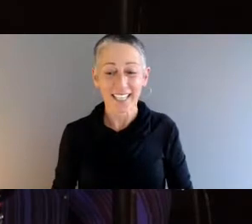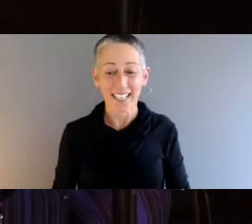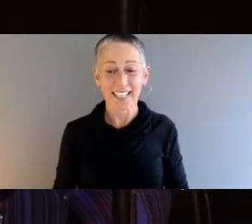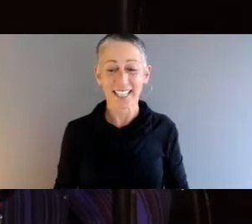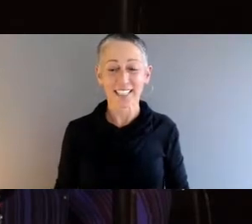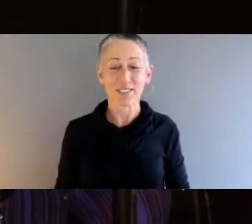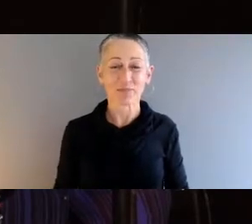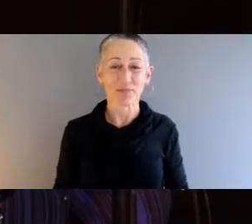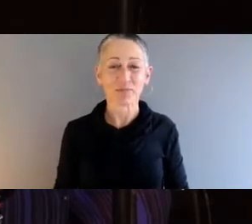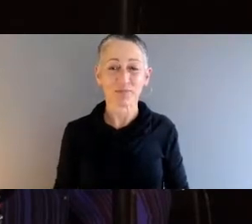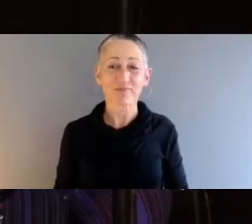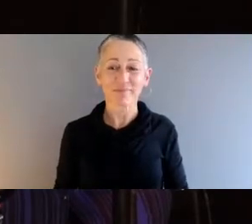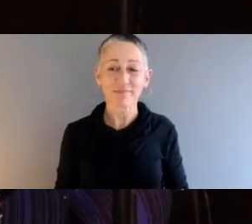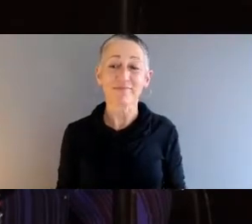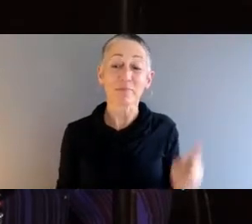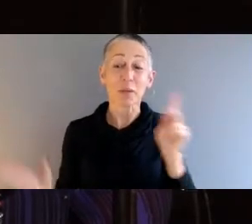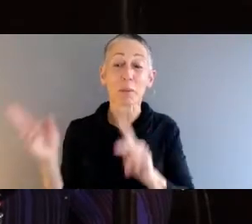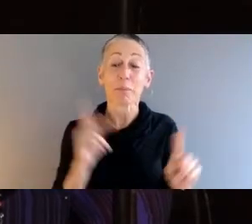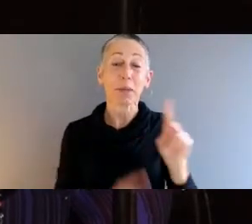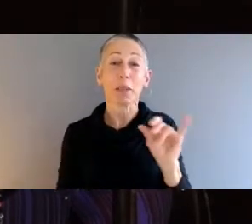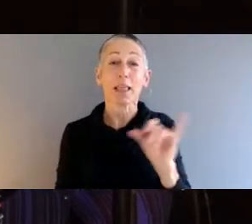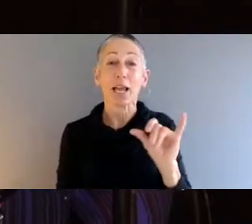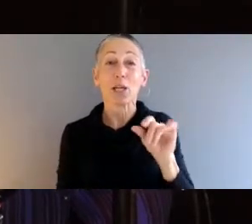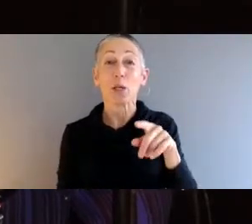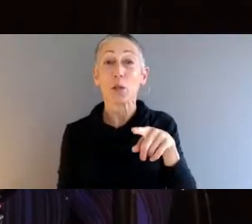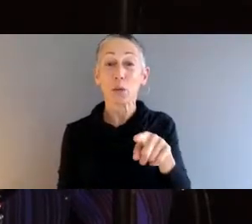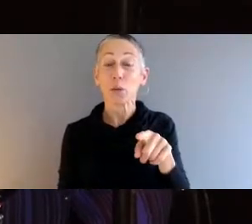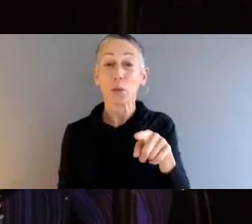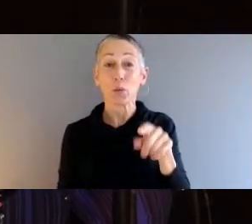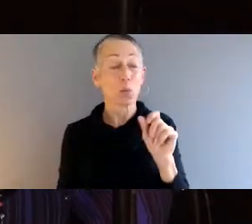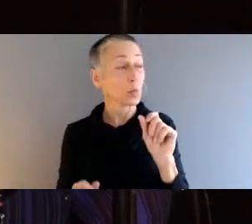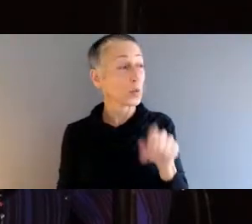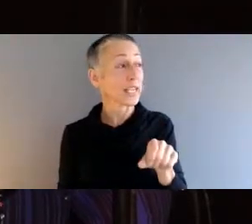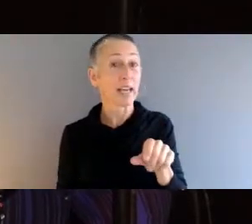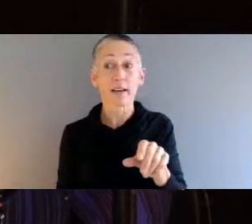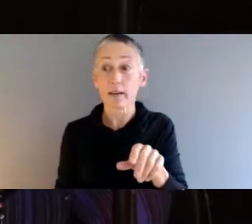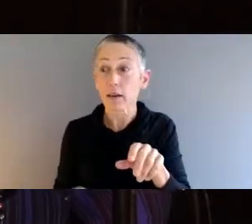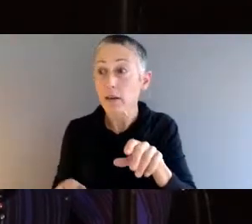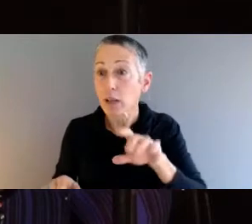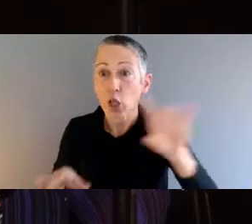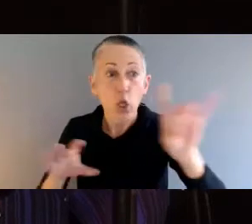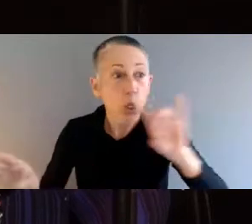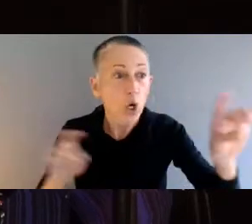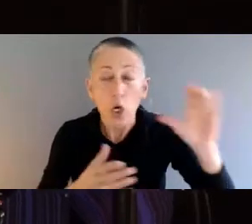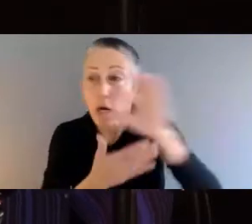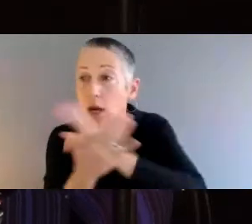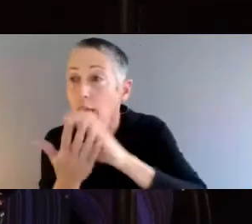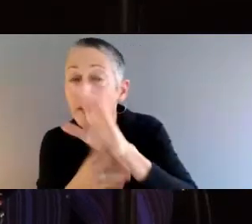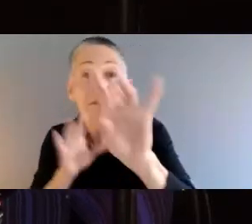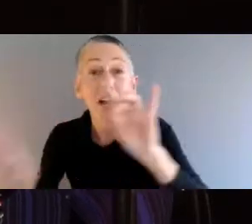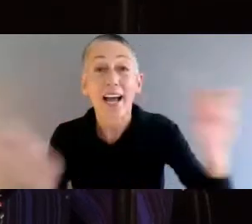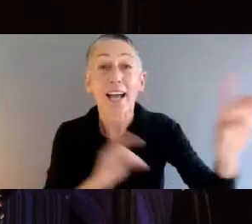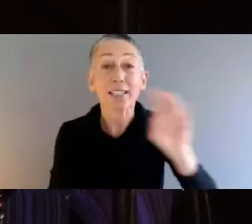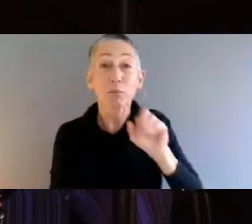It's because of people like you that we are able to find and train the next generation of maestras. And so far, we've